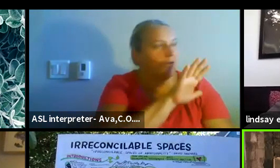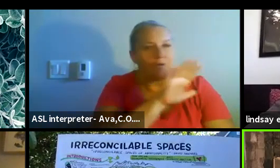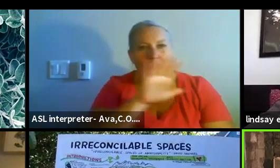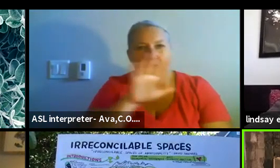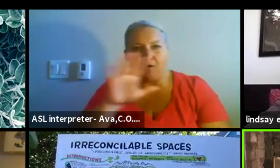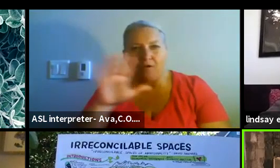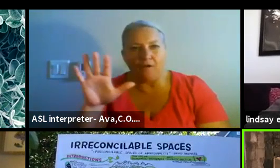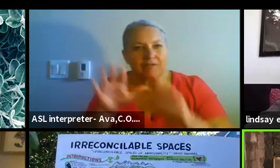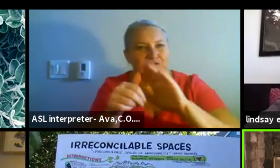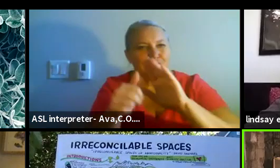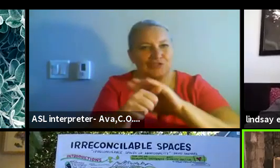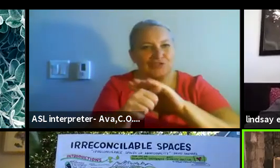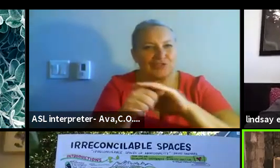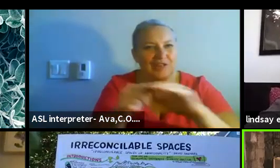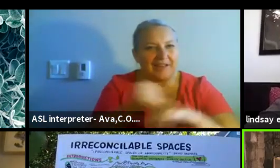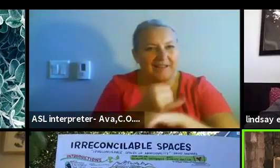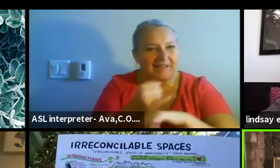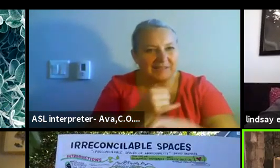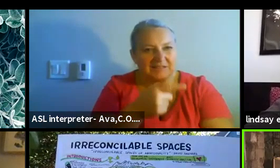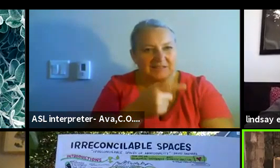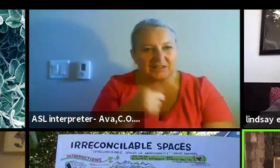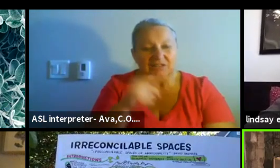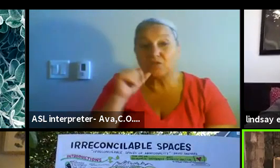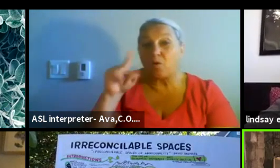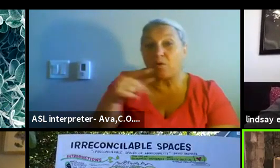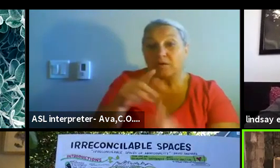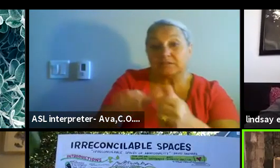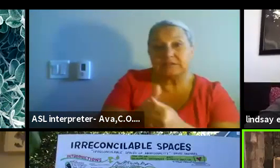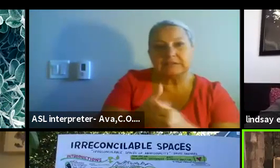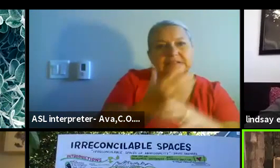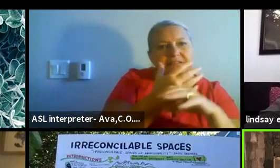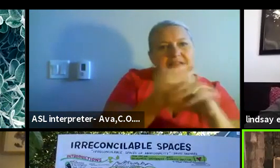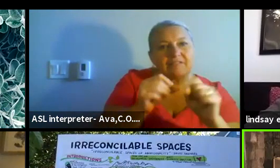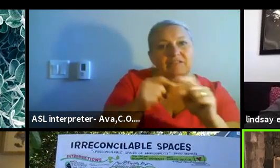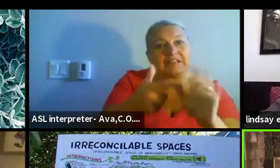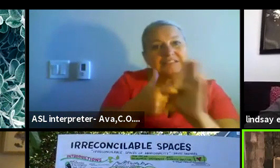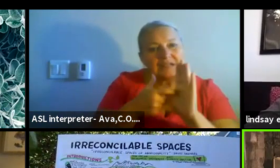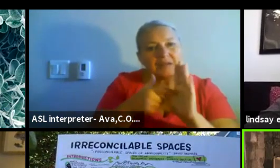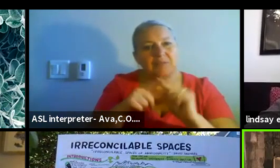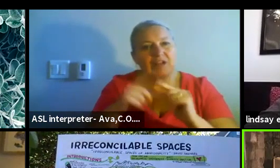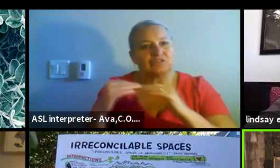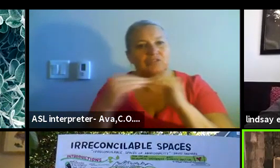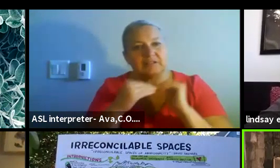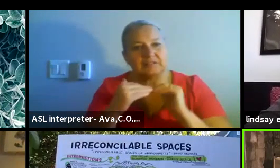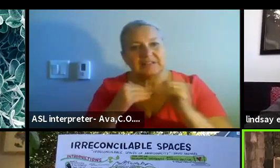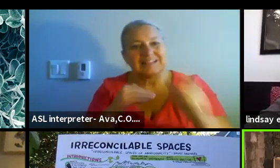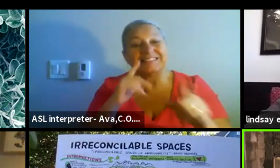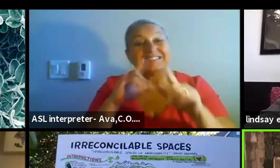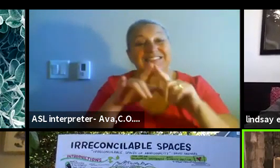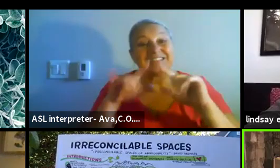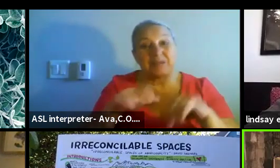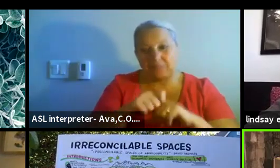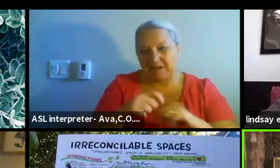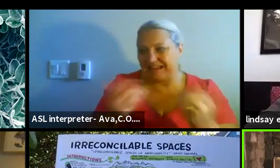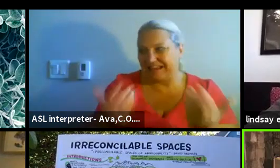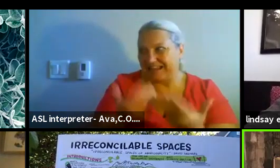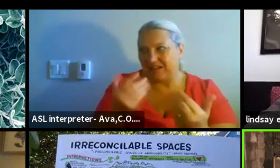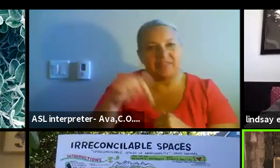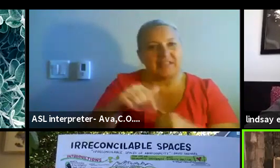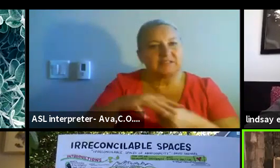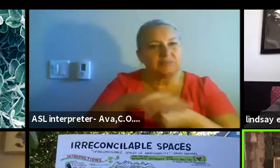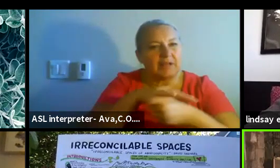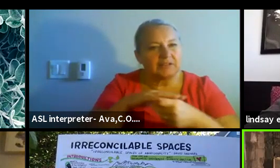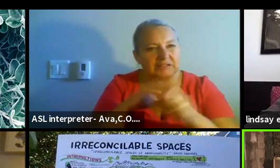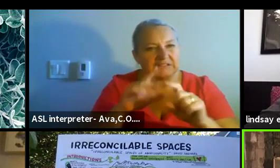for these spaces of safety and justice may differ, just as the way these spaces are used may differ. But